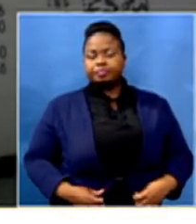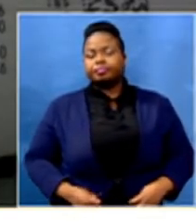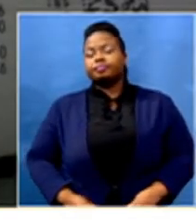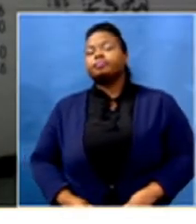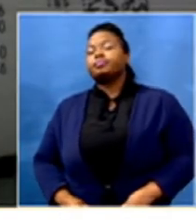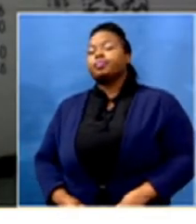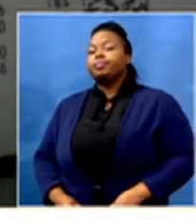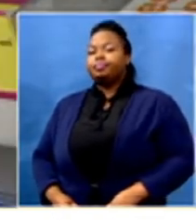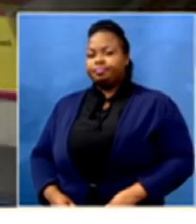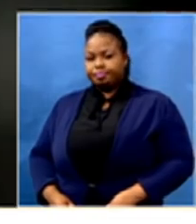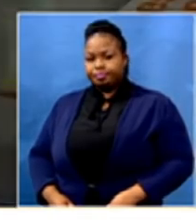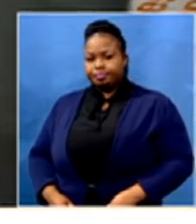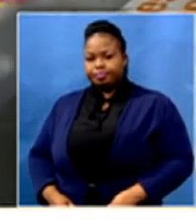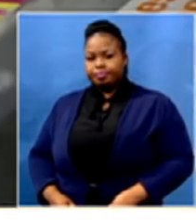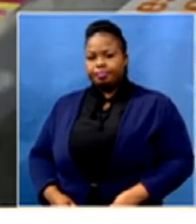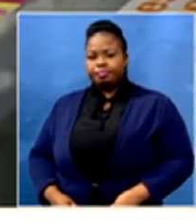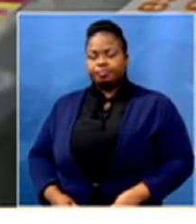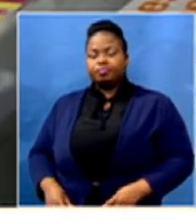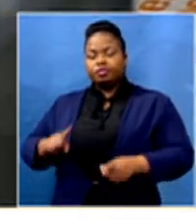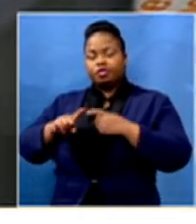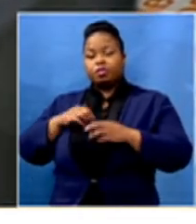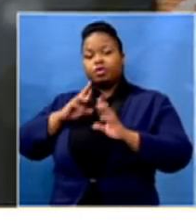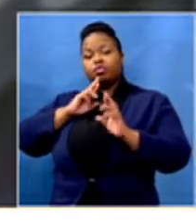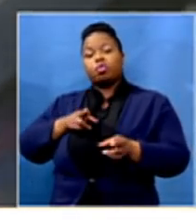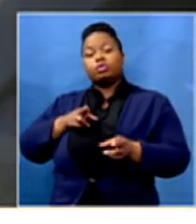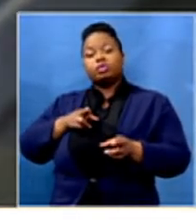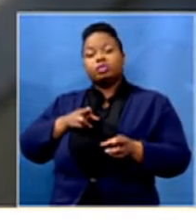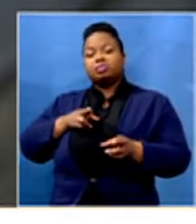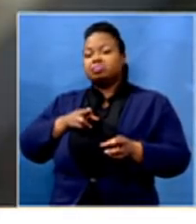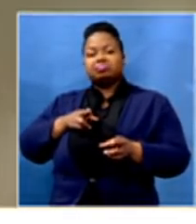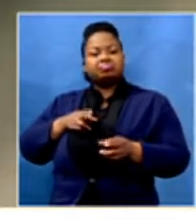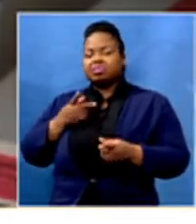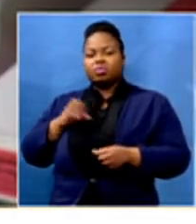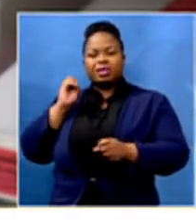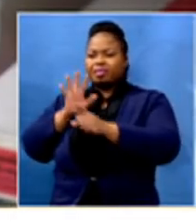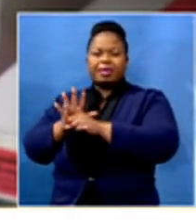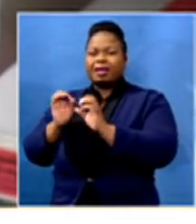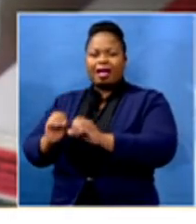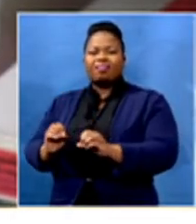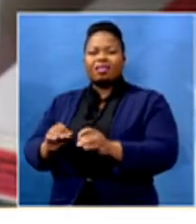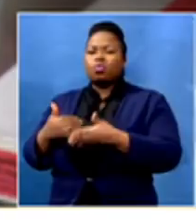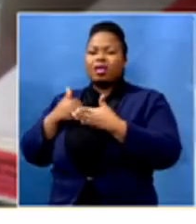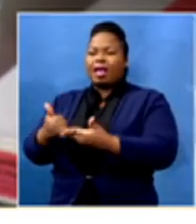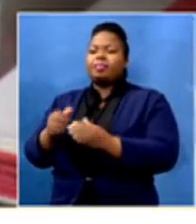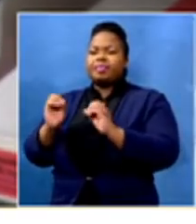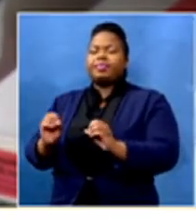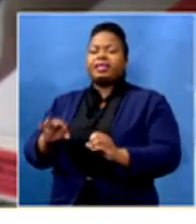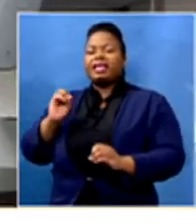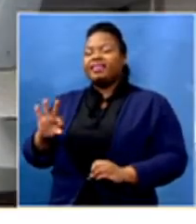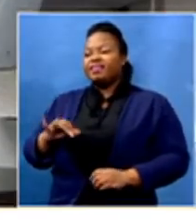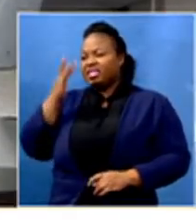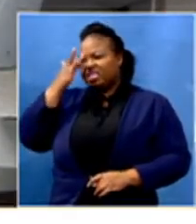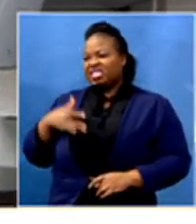Well, according to the reports, it does not have an impact on those who have got a very mild